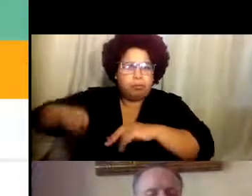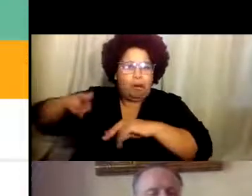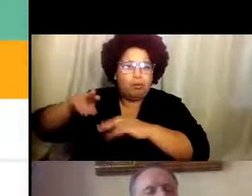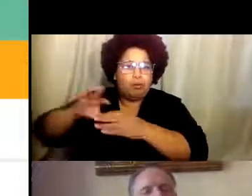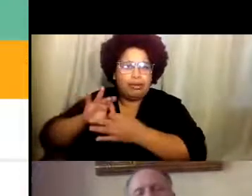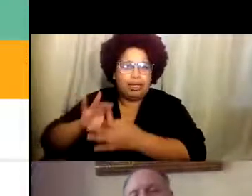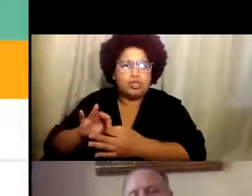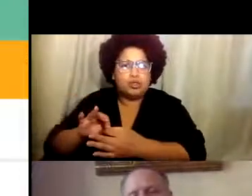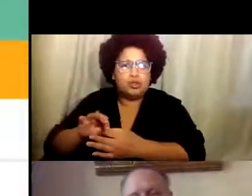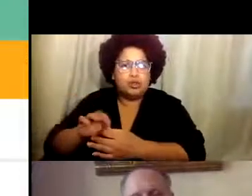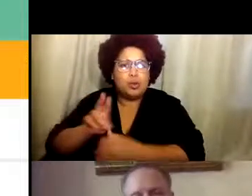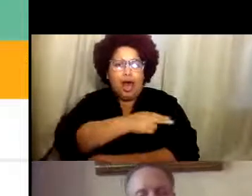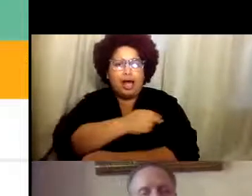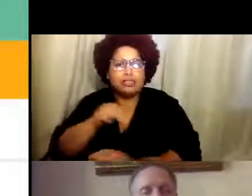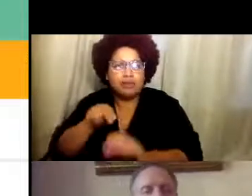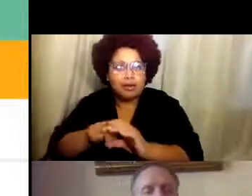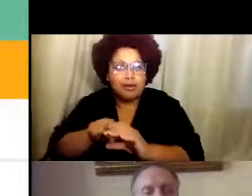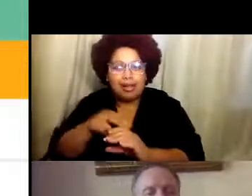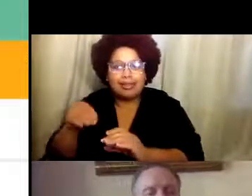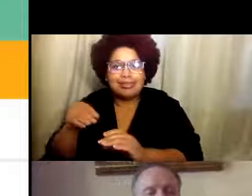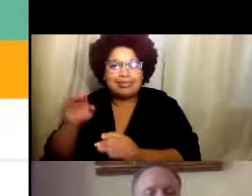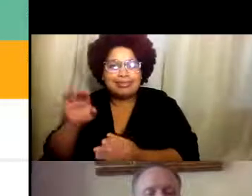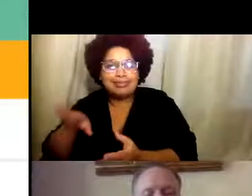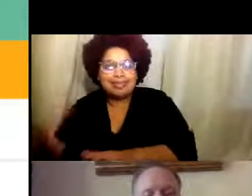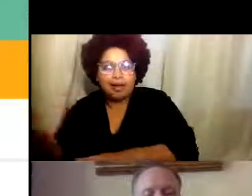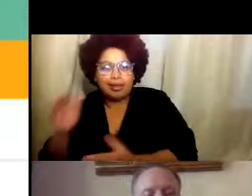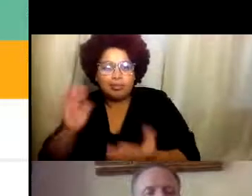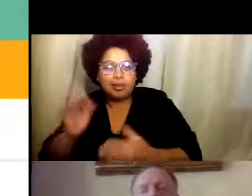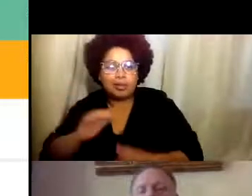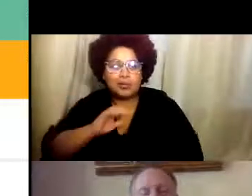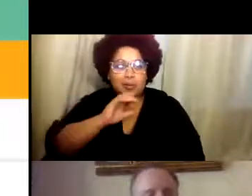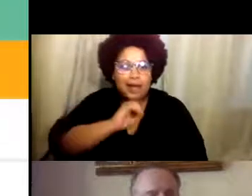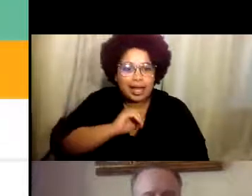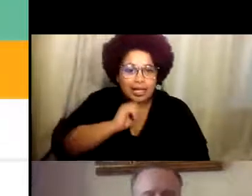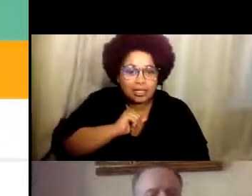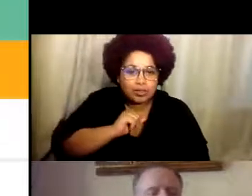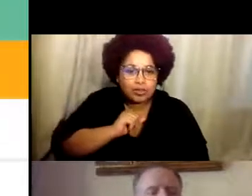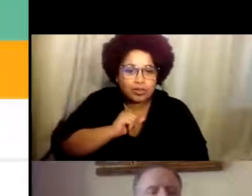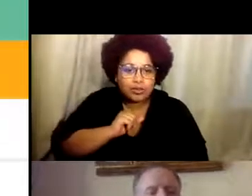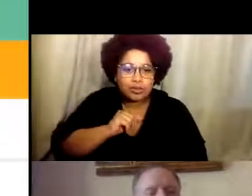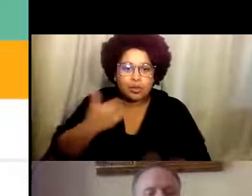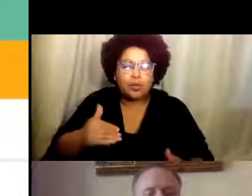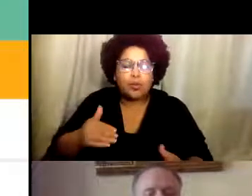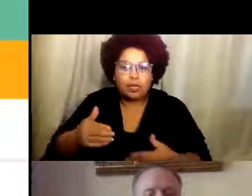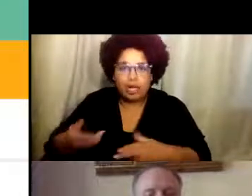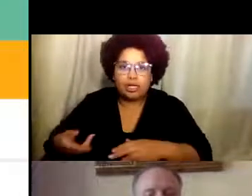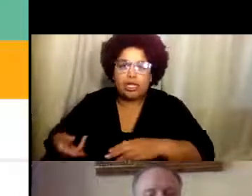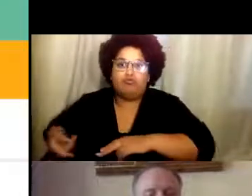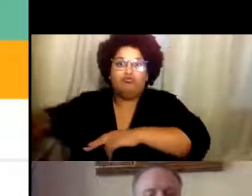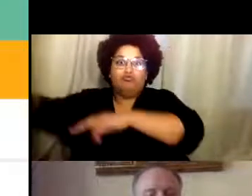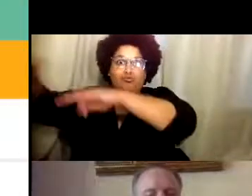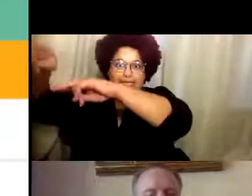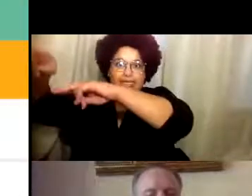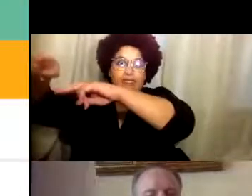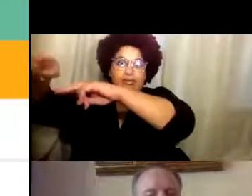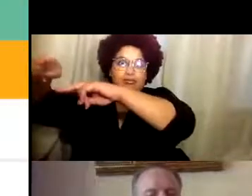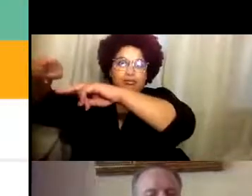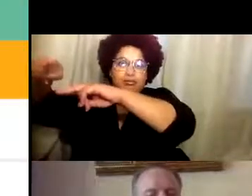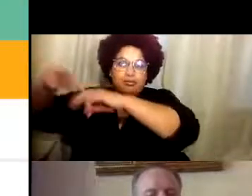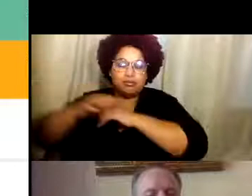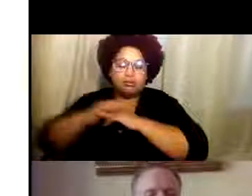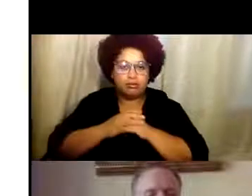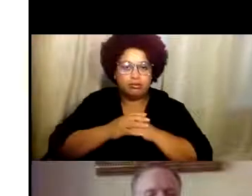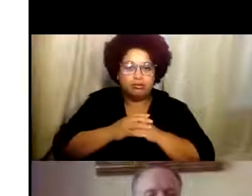and deaths. When you combine that with age, it goes, again, even higher. Next